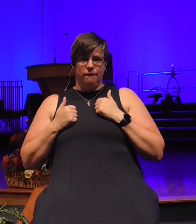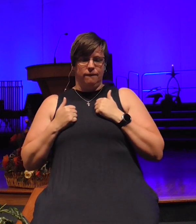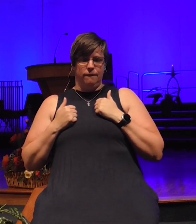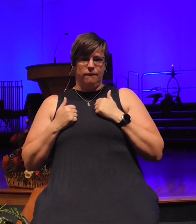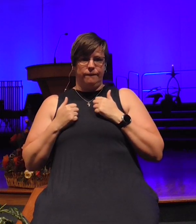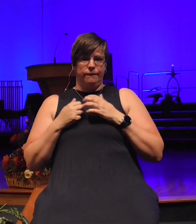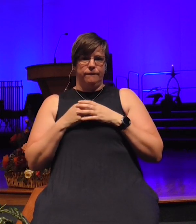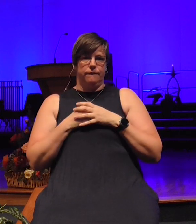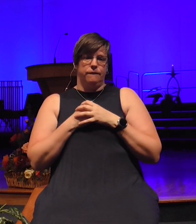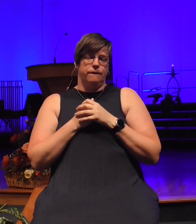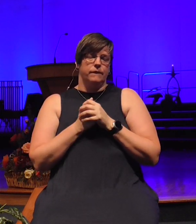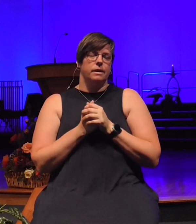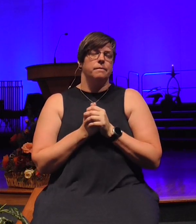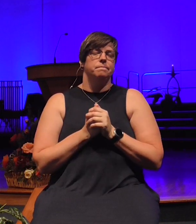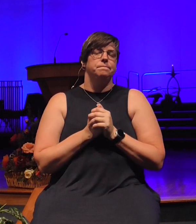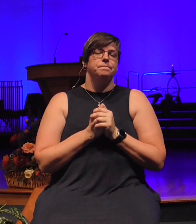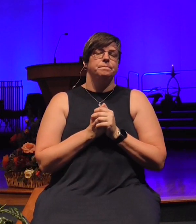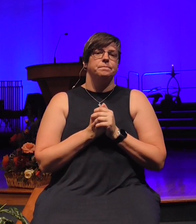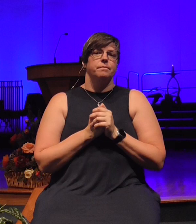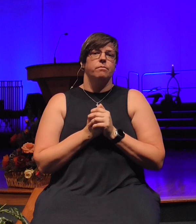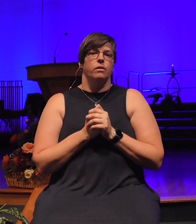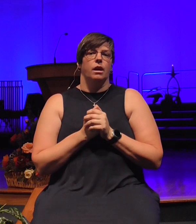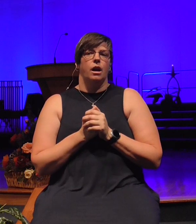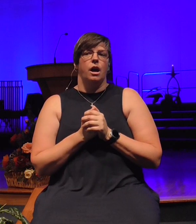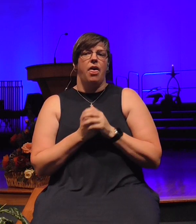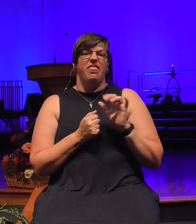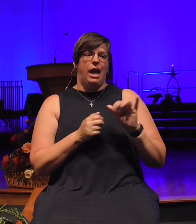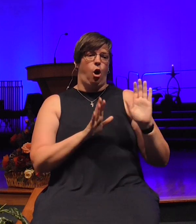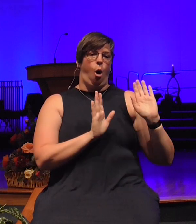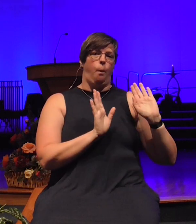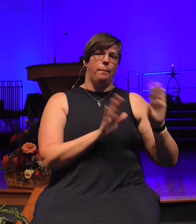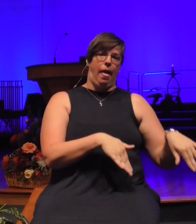and our experiences offer us. This